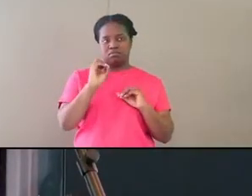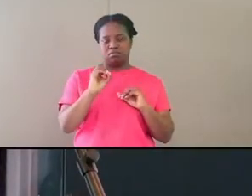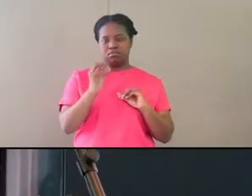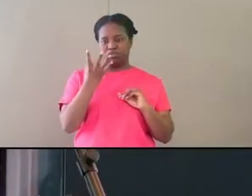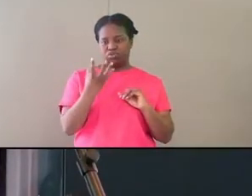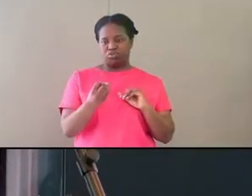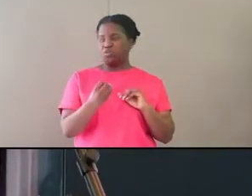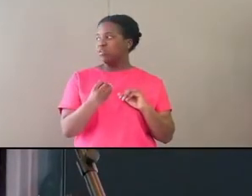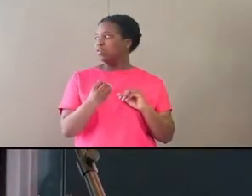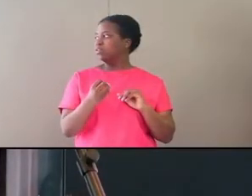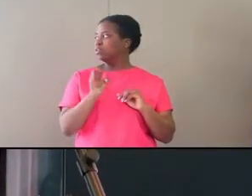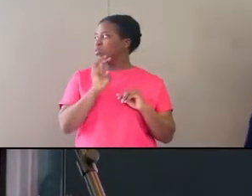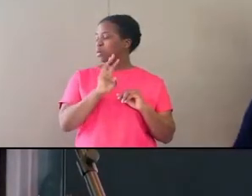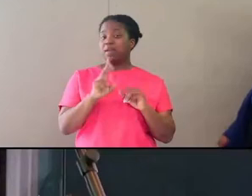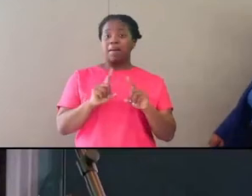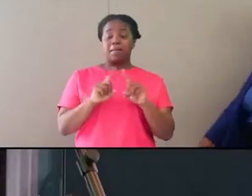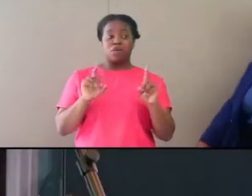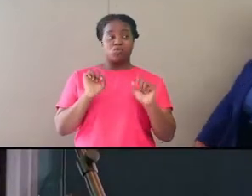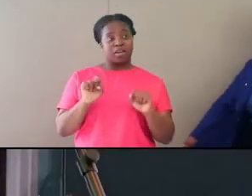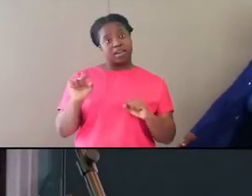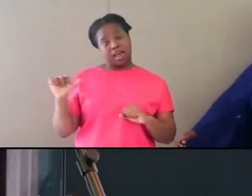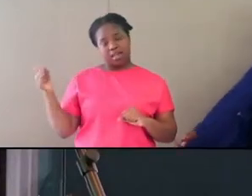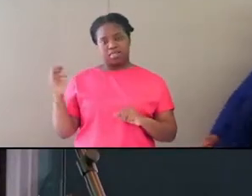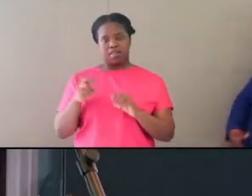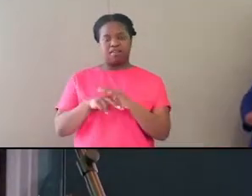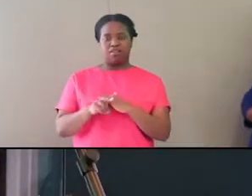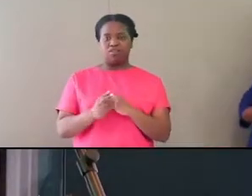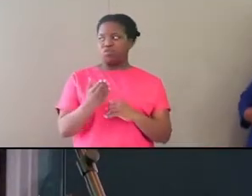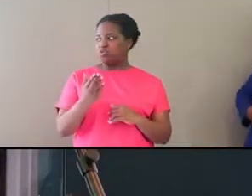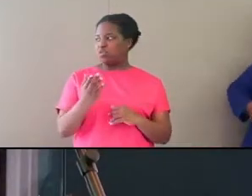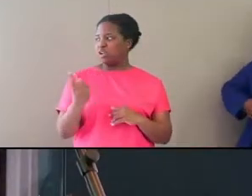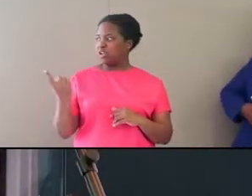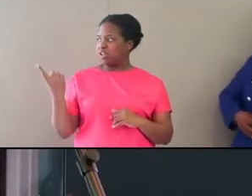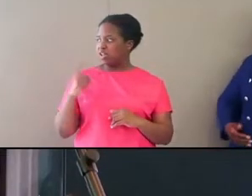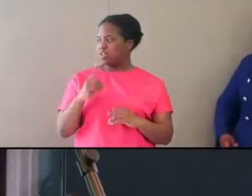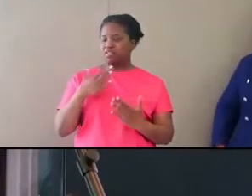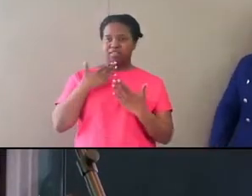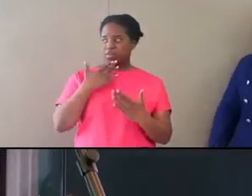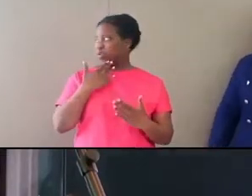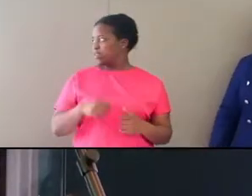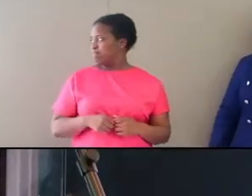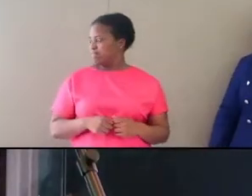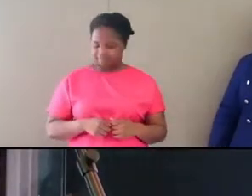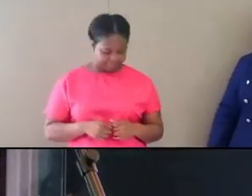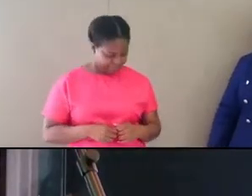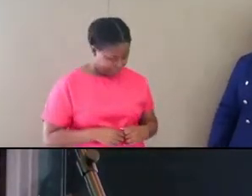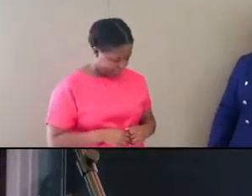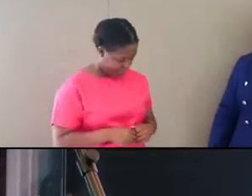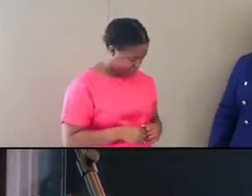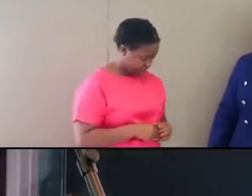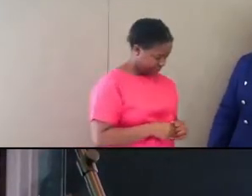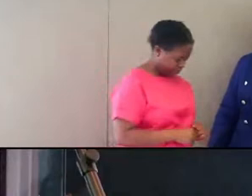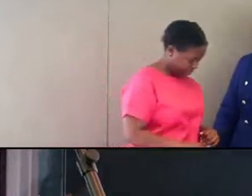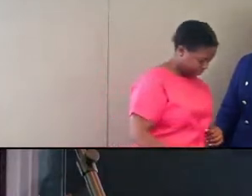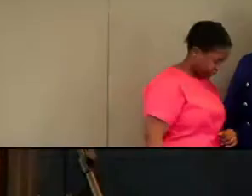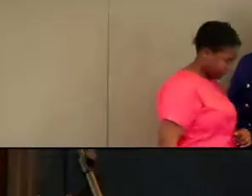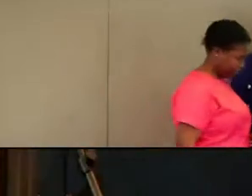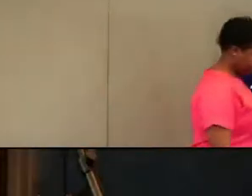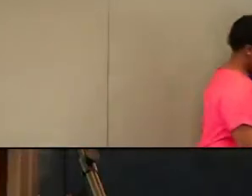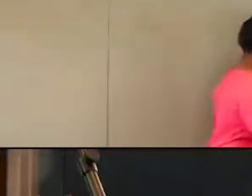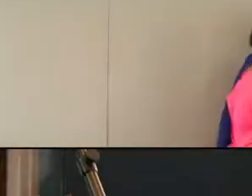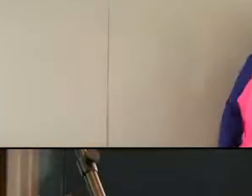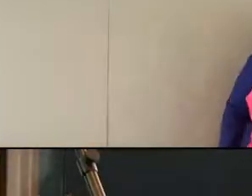website as we speak but you can play the other video as Isabella comes and does the vote of thanks okay